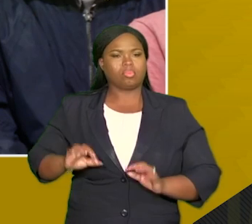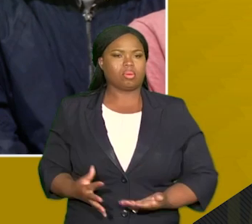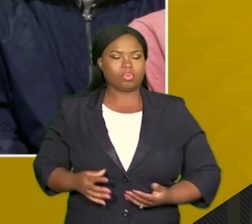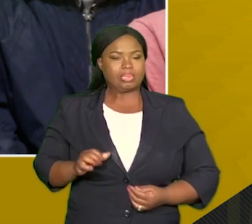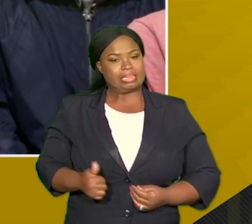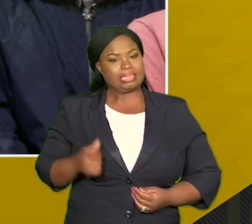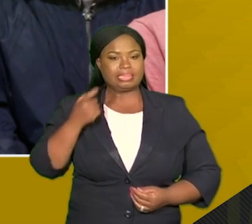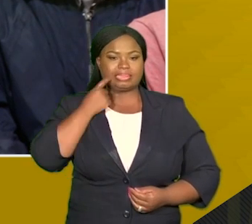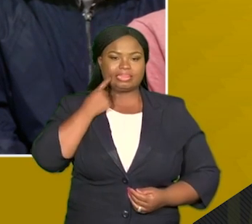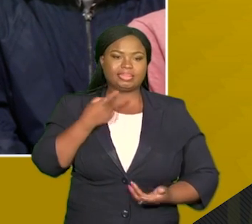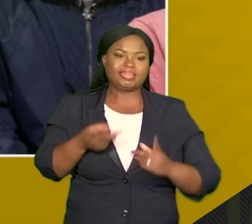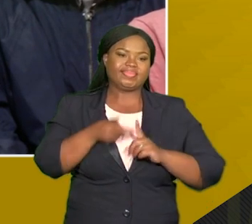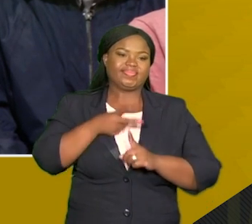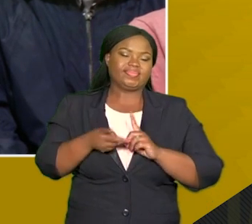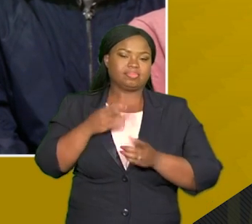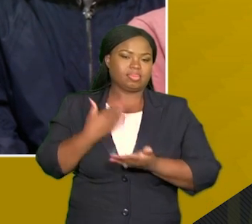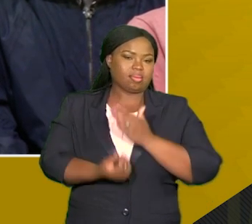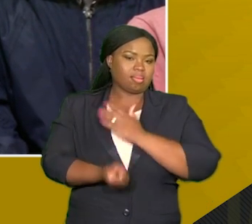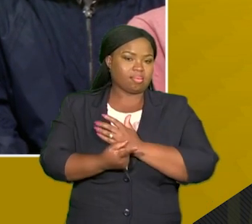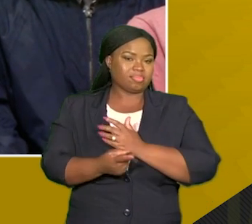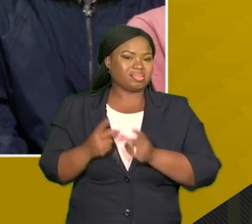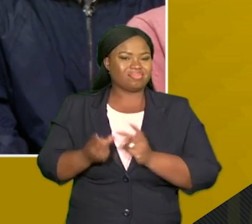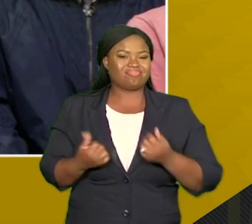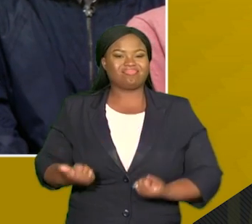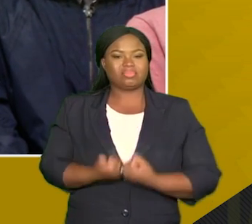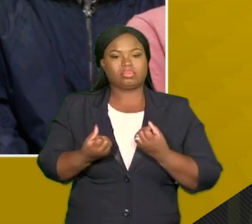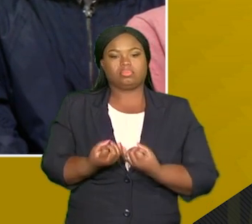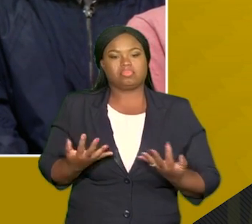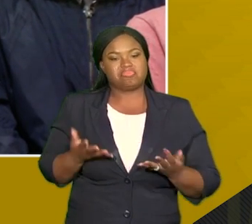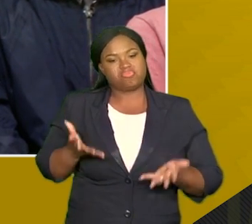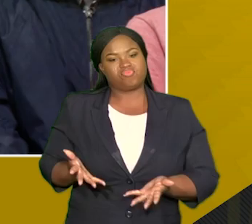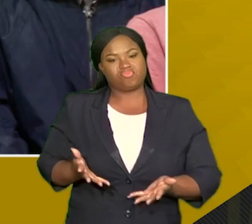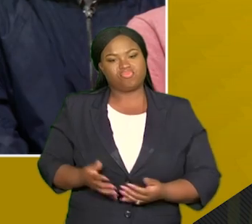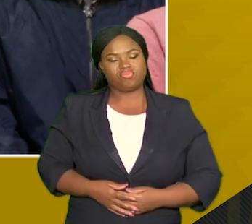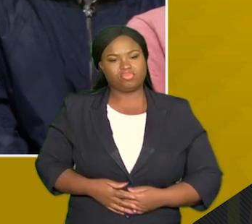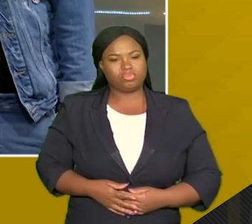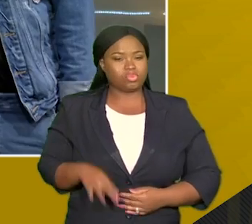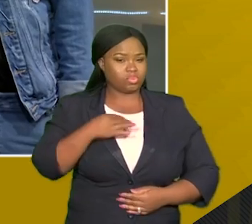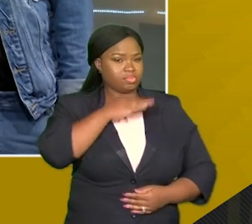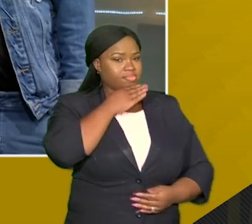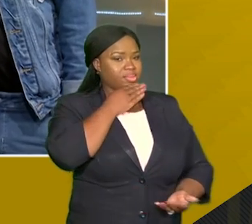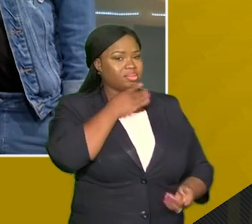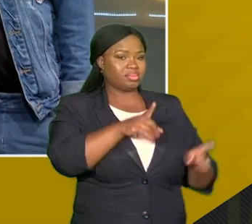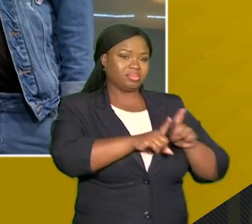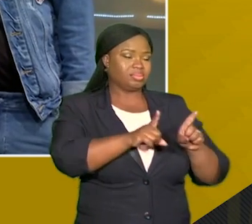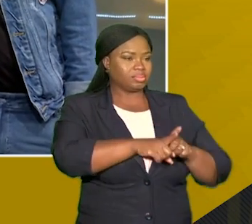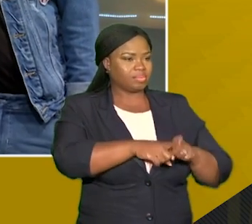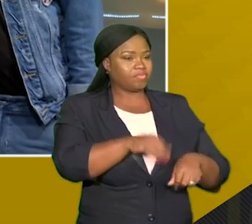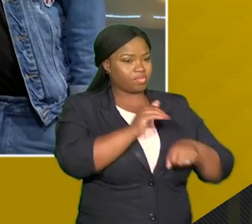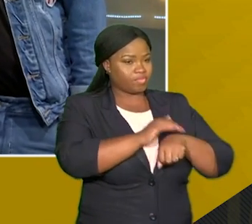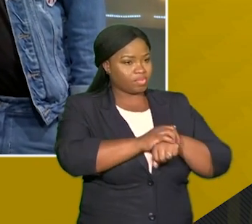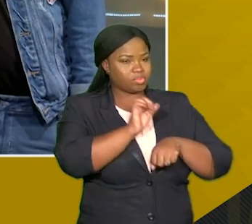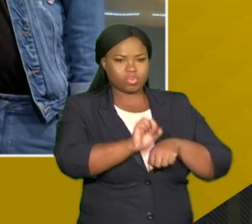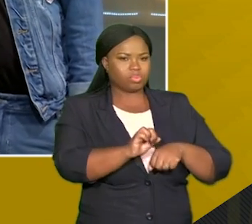that's when you find yourself being a victim and kuba ama challenges ukuba umntana wephoyisa You regret so you're saying ukuthi kwakhona nje kubangani